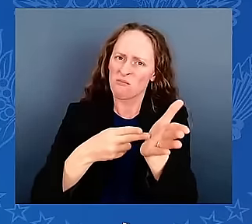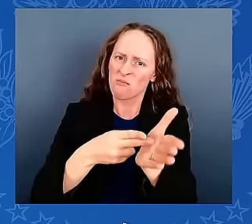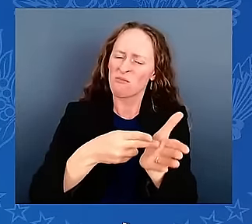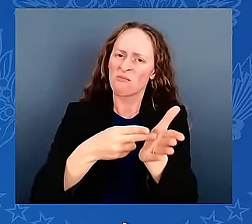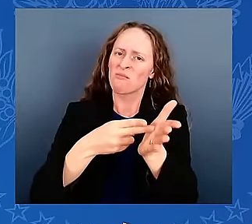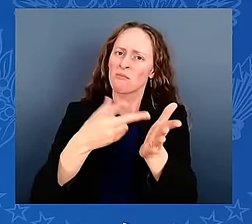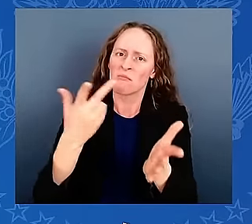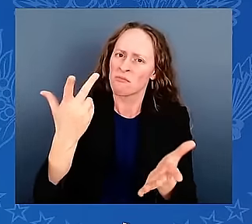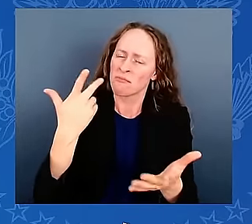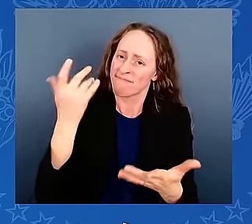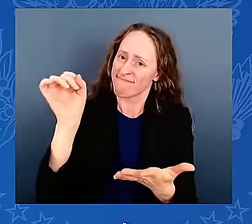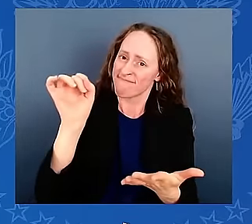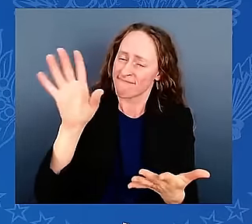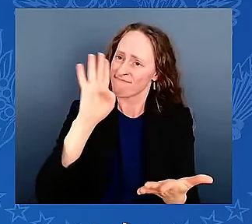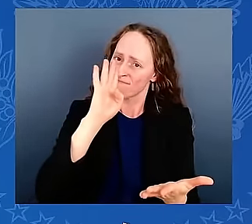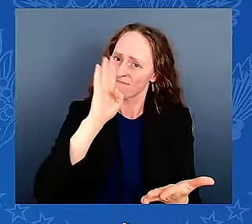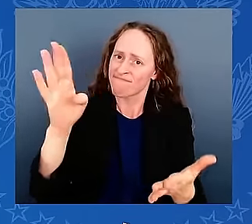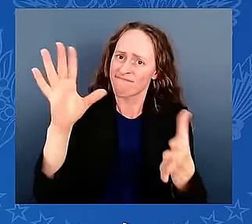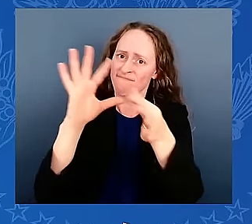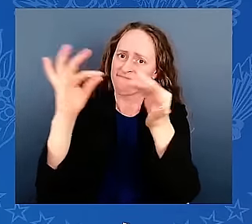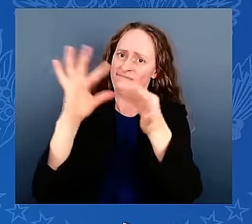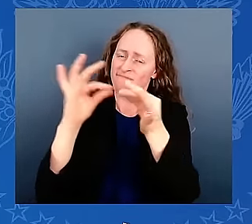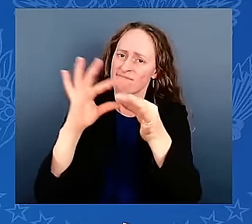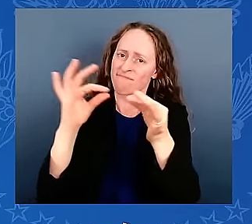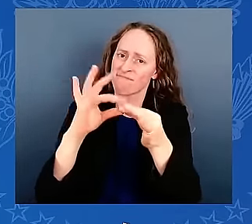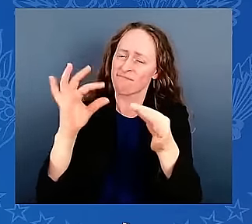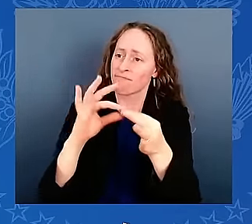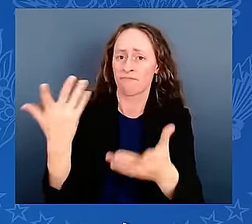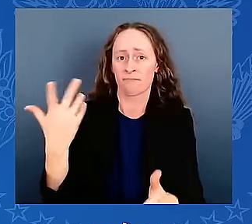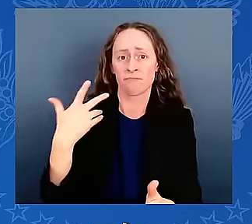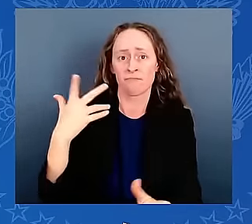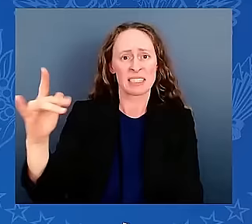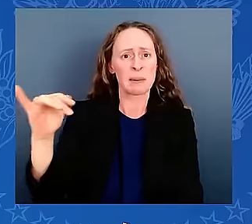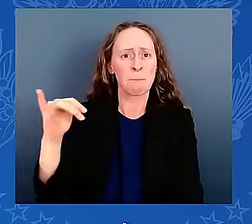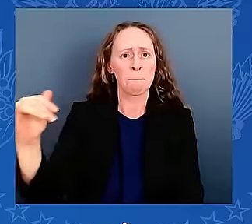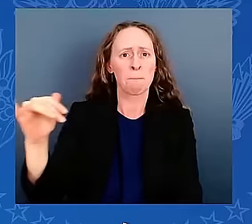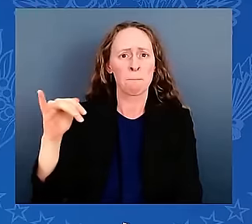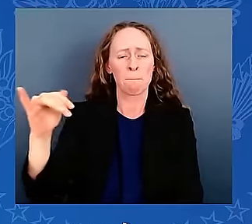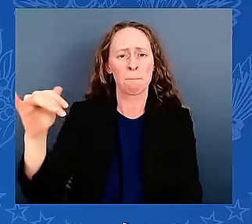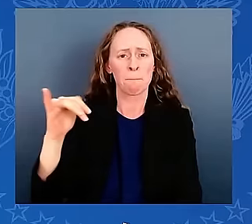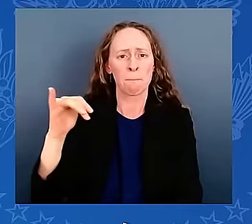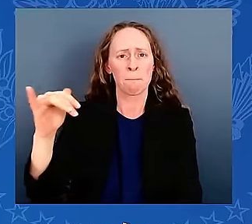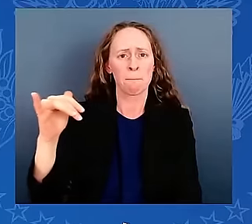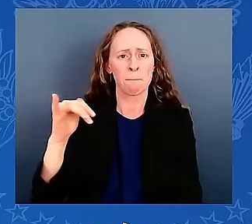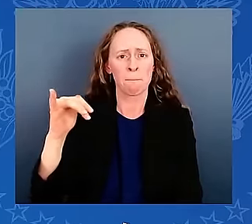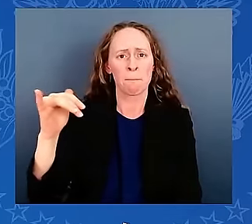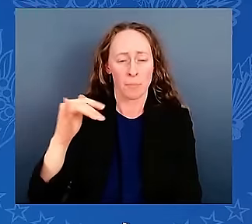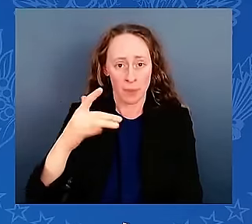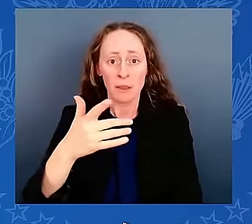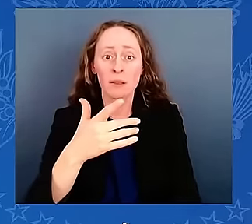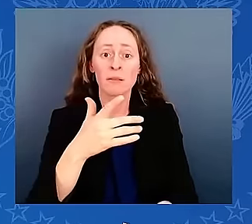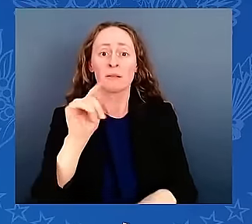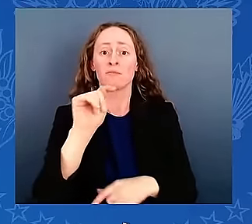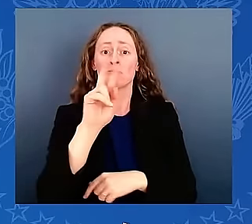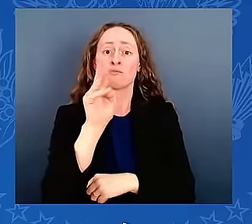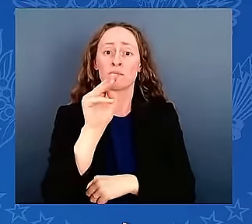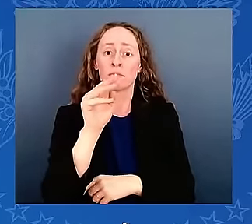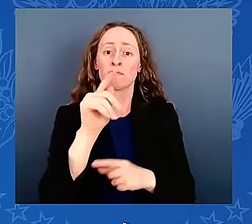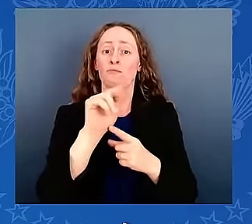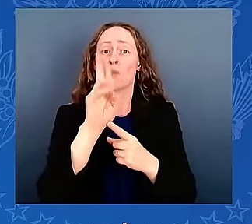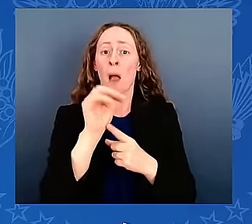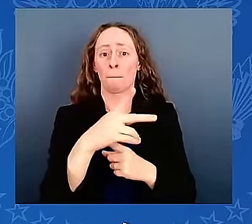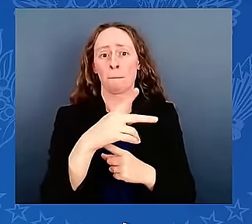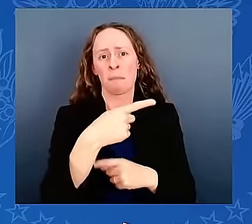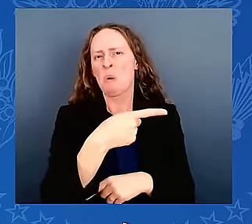Well, here's the truth about why Donald Trump's presidency was hell for black America. He tried to repeal Obamacare to